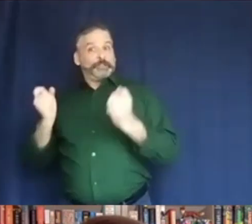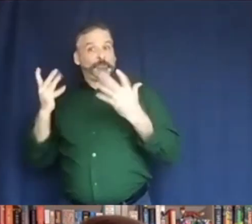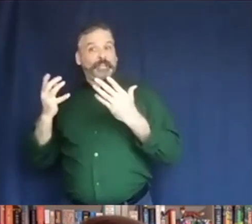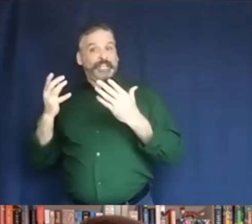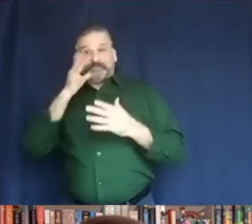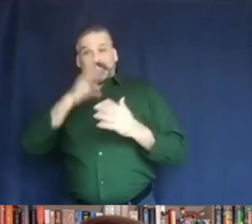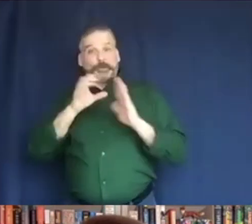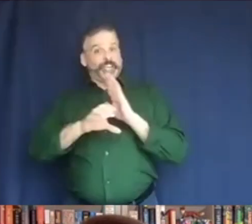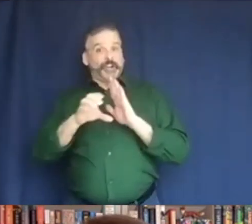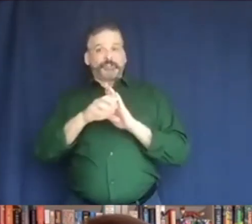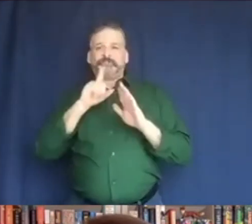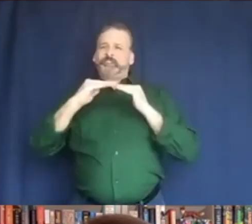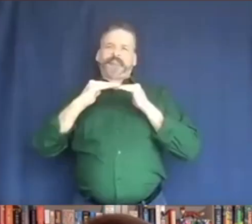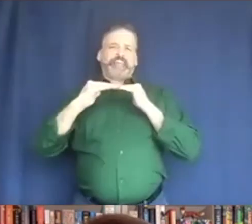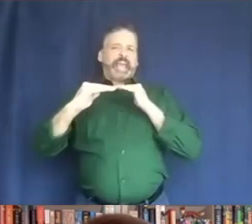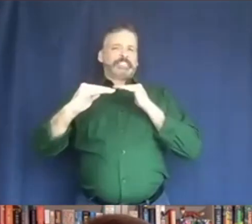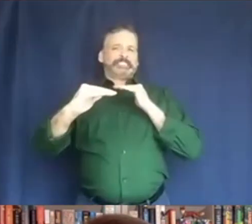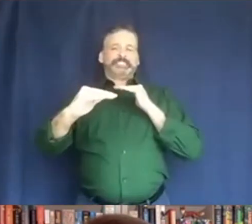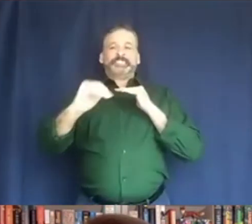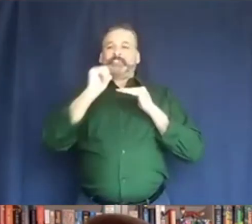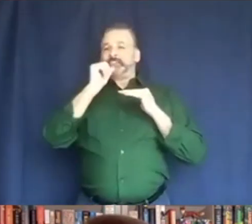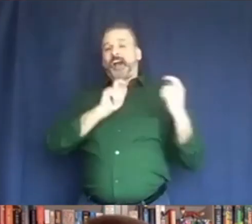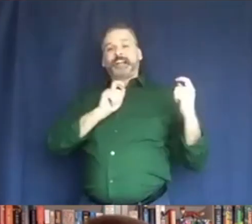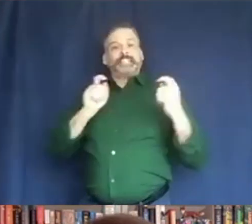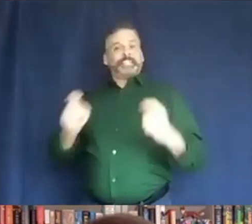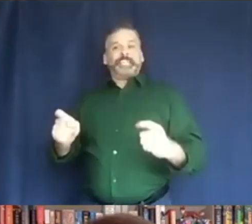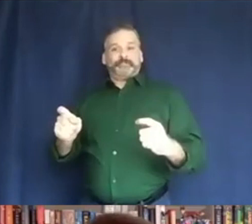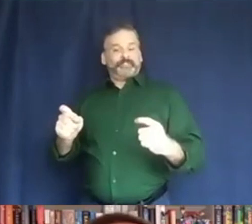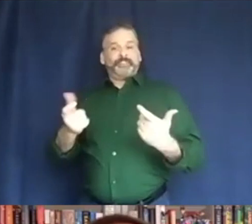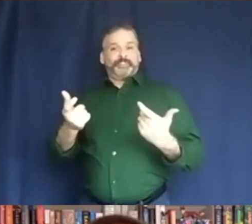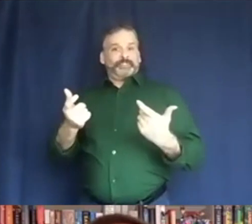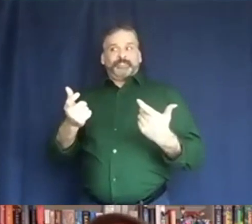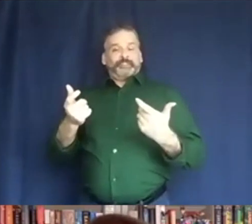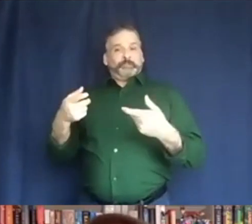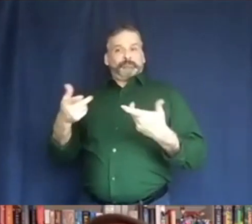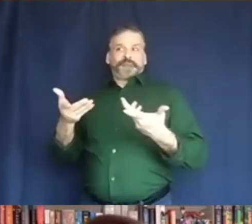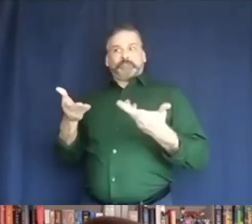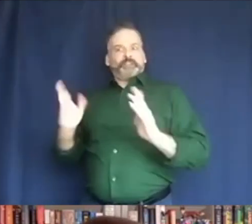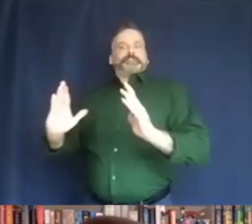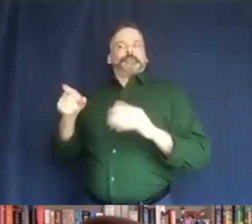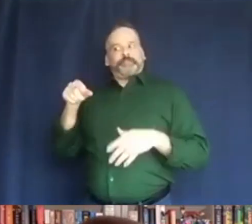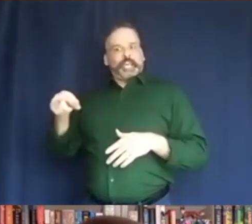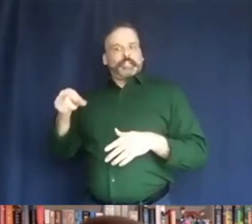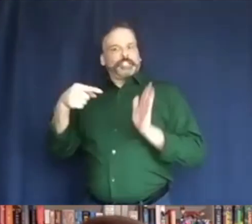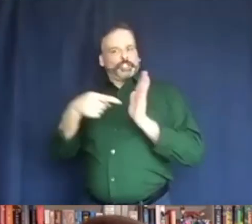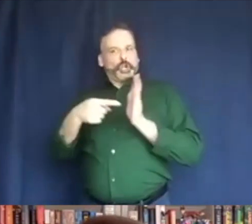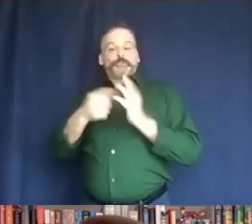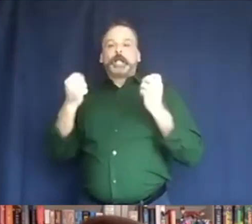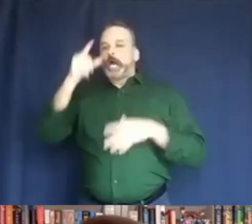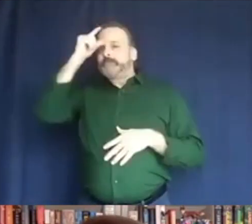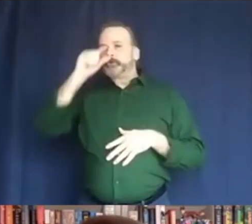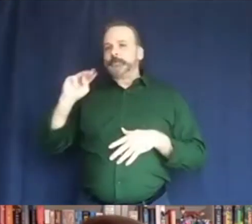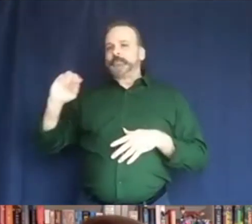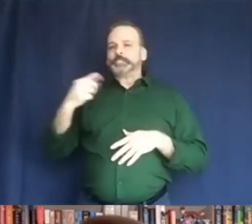two-dimensional. They're not given the credence that they deserve. And a lot of Greek mythology, when I was pulling it apart, felt